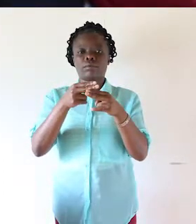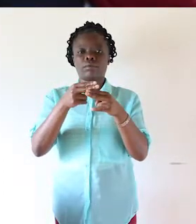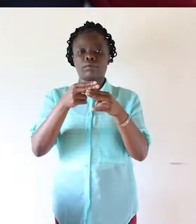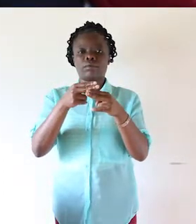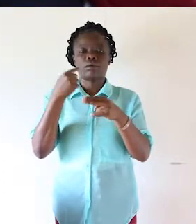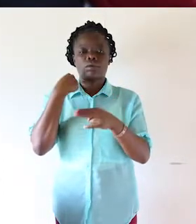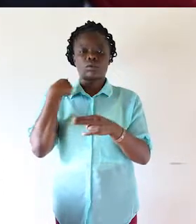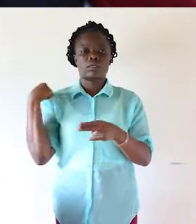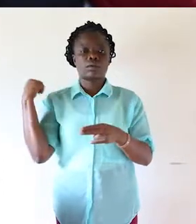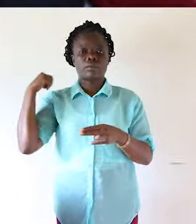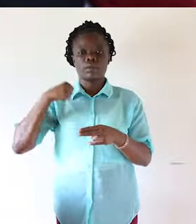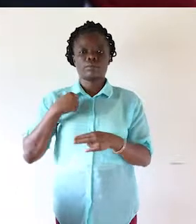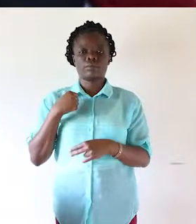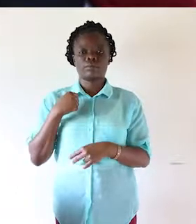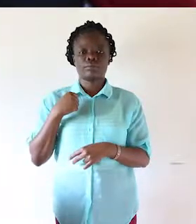this bag: